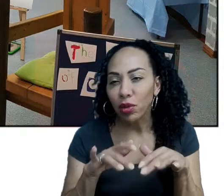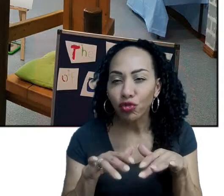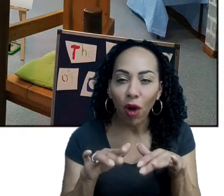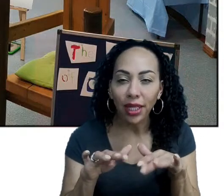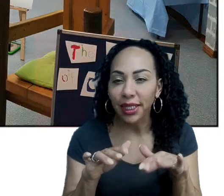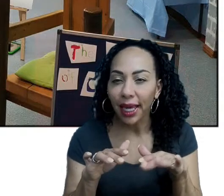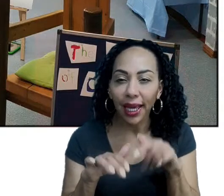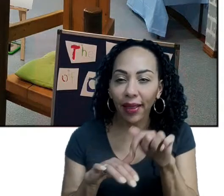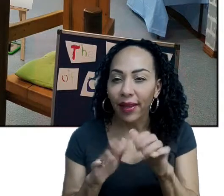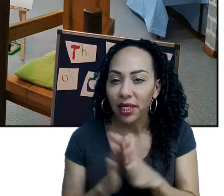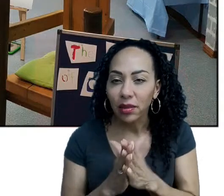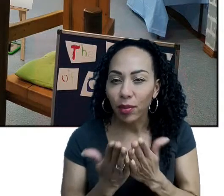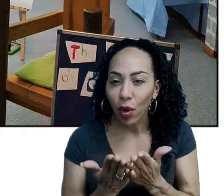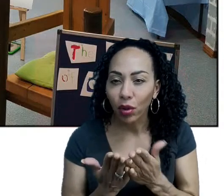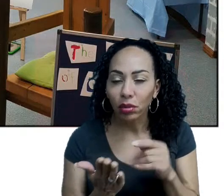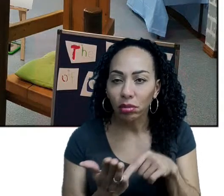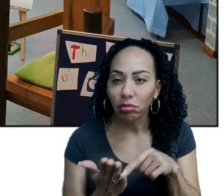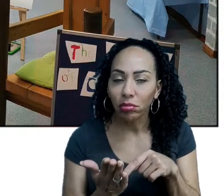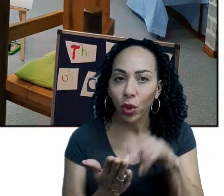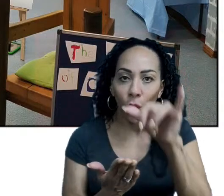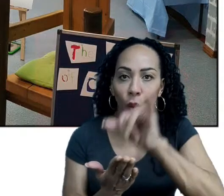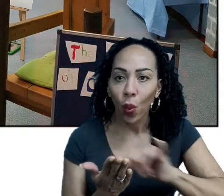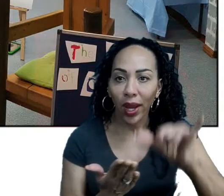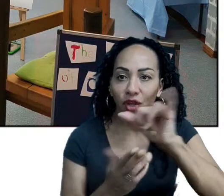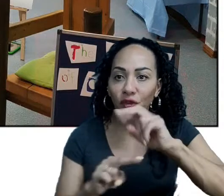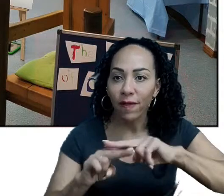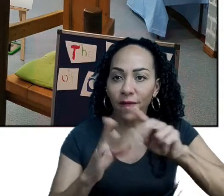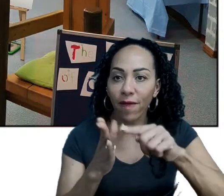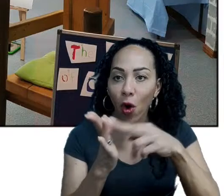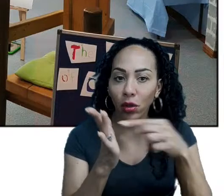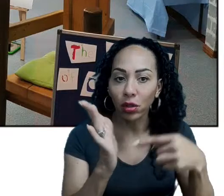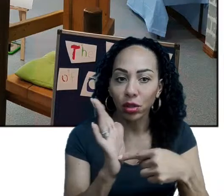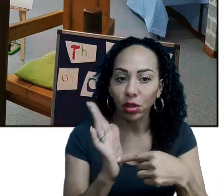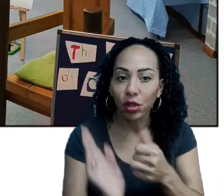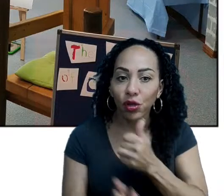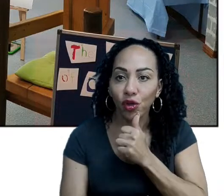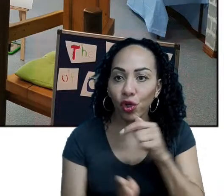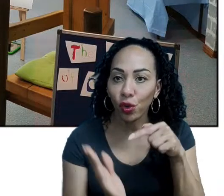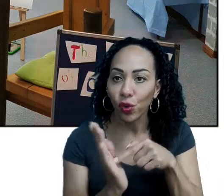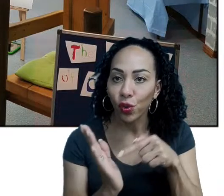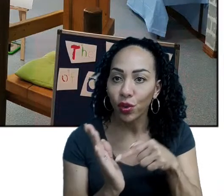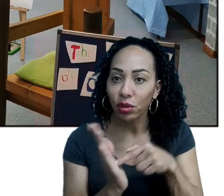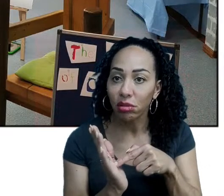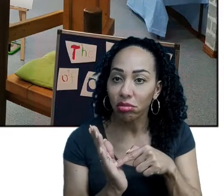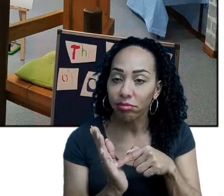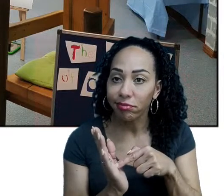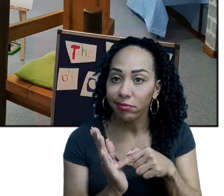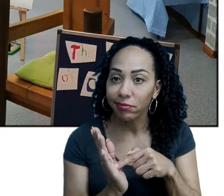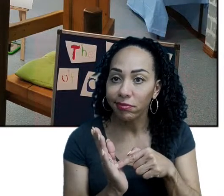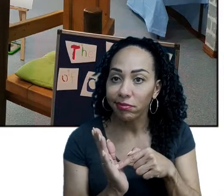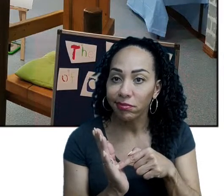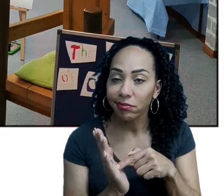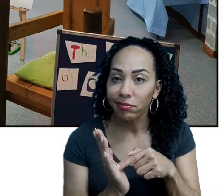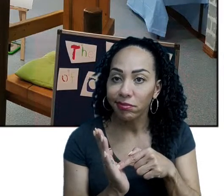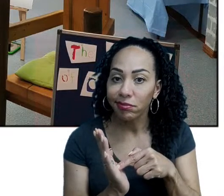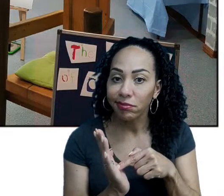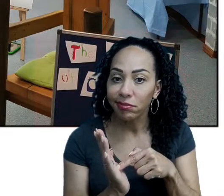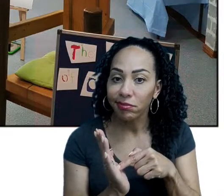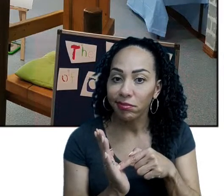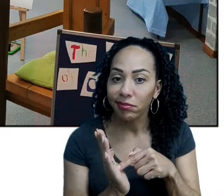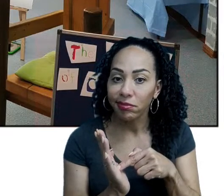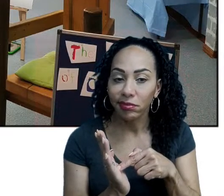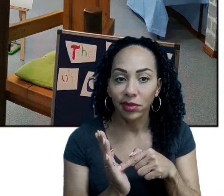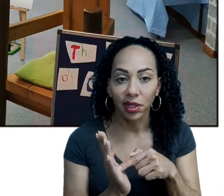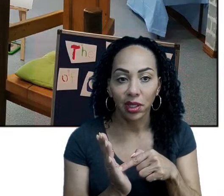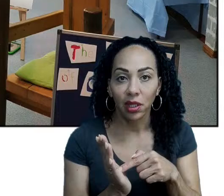what kind of font can we use to write this book in? And so I thought, well, I guess what we could do is we could get